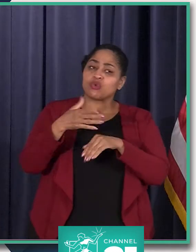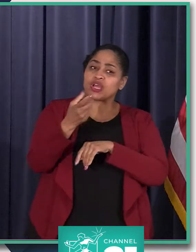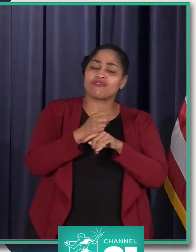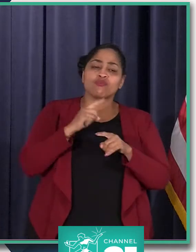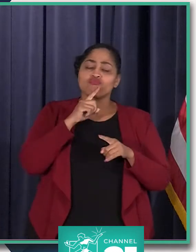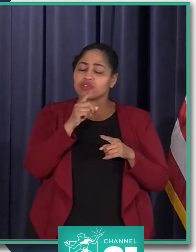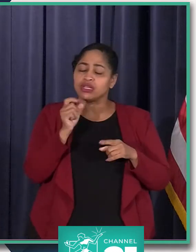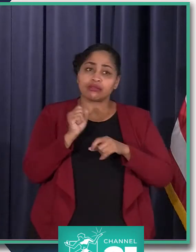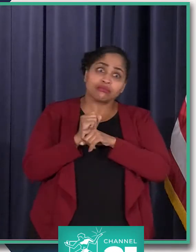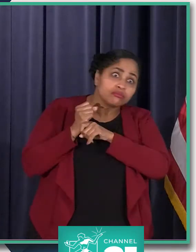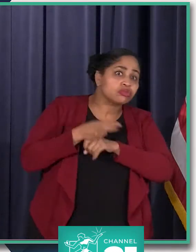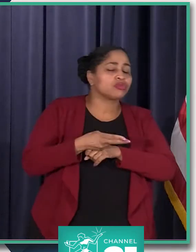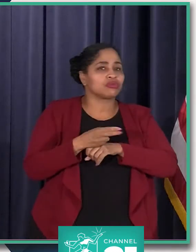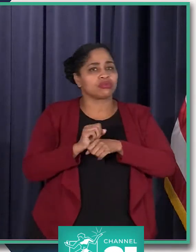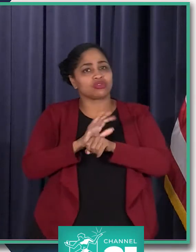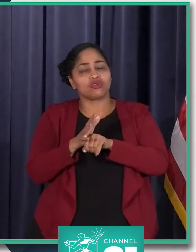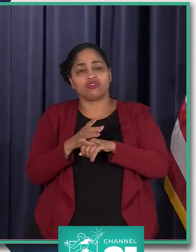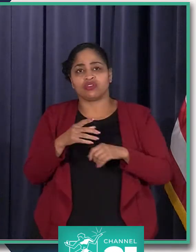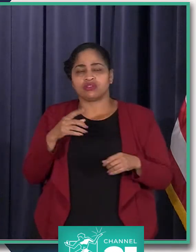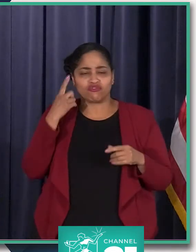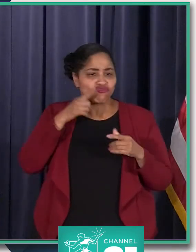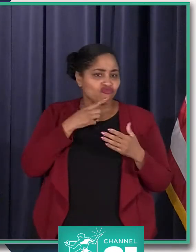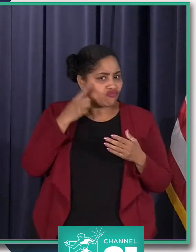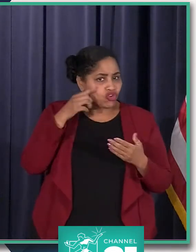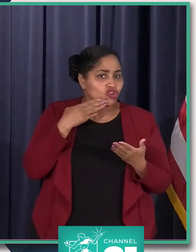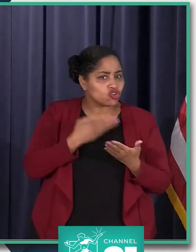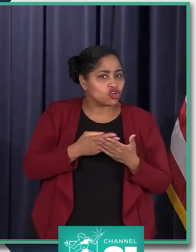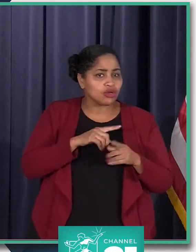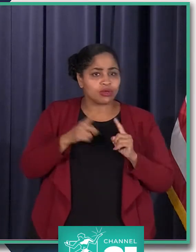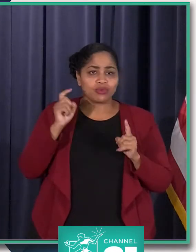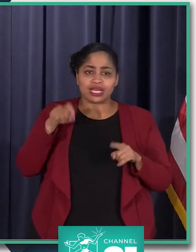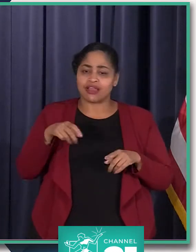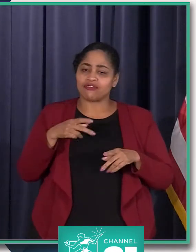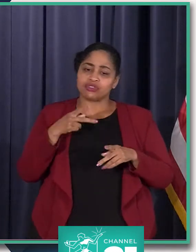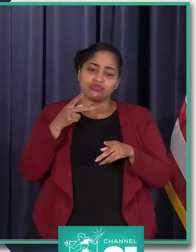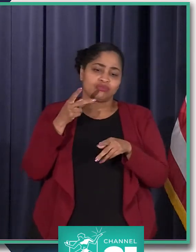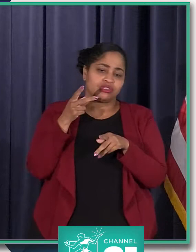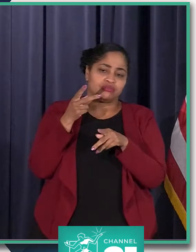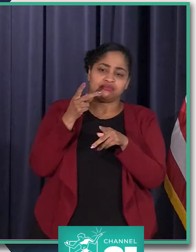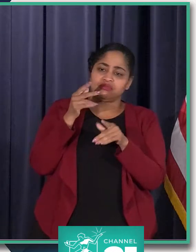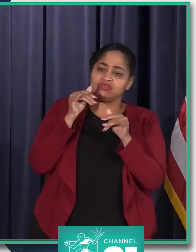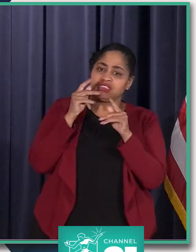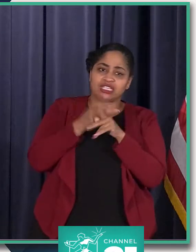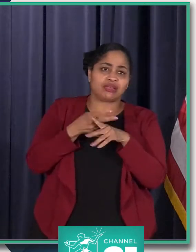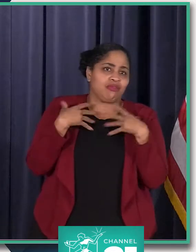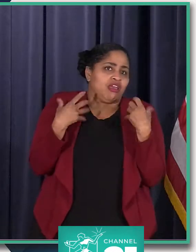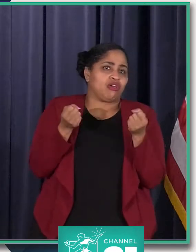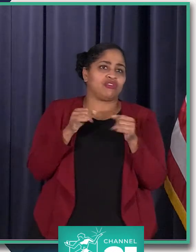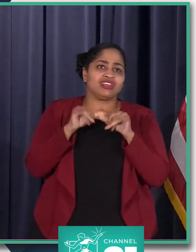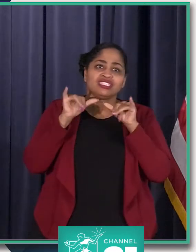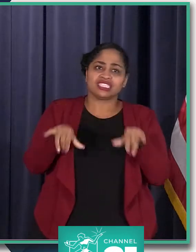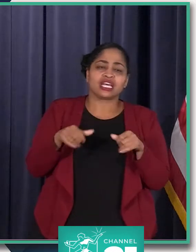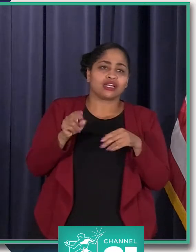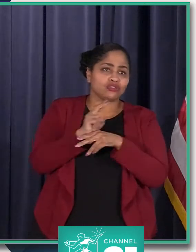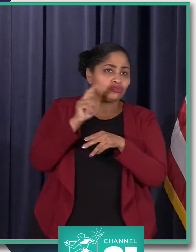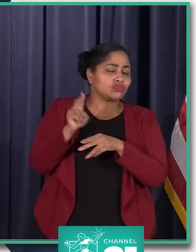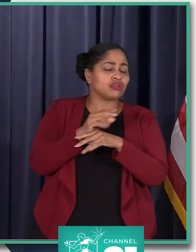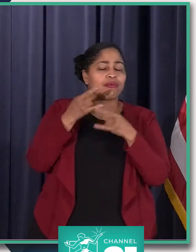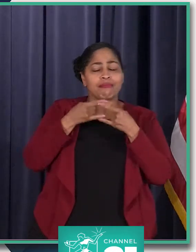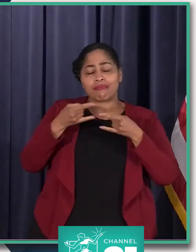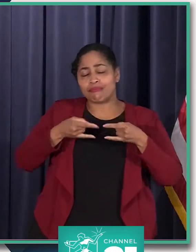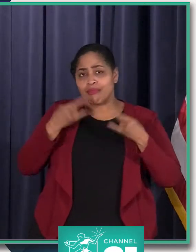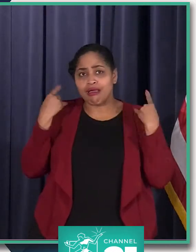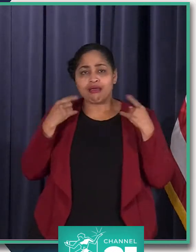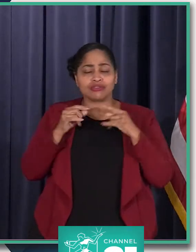all, but we have to keep each other healthy, so let's stick with the masks, let's stick with the social distancing. If you look at